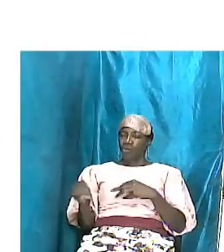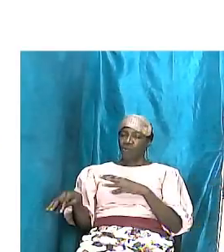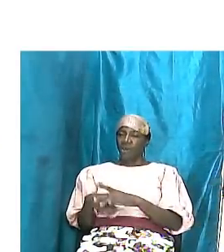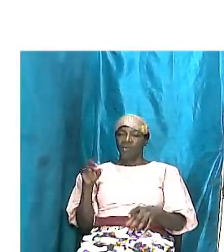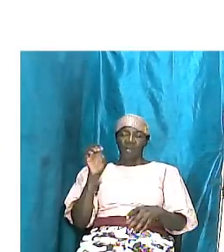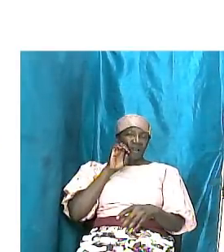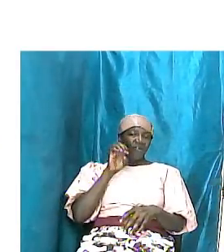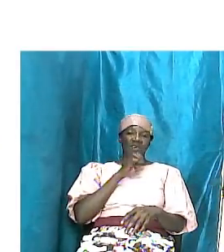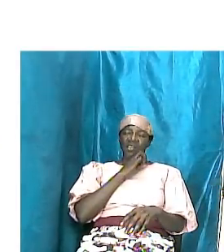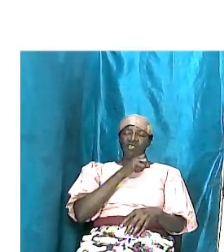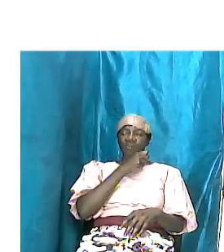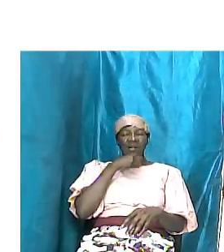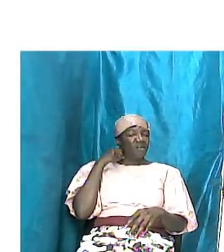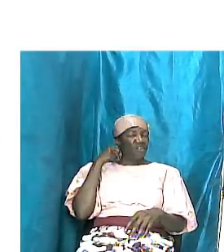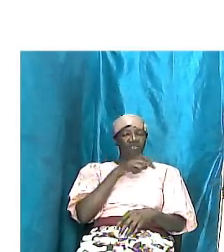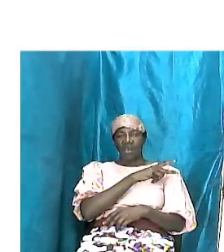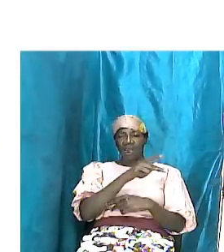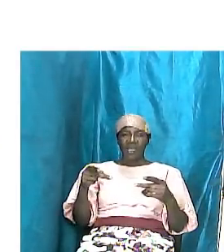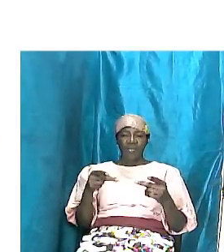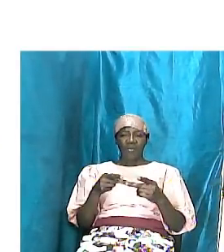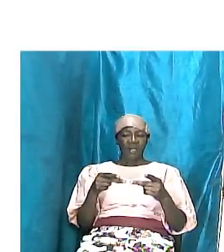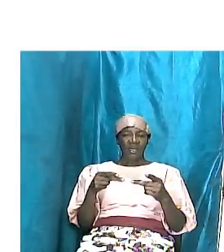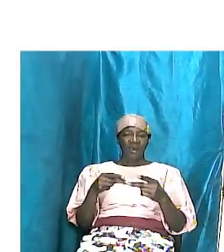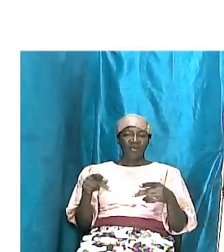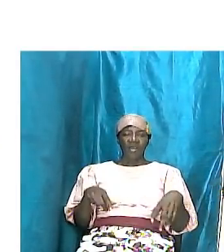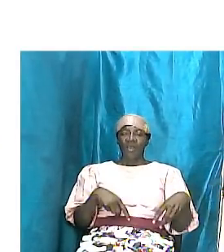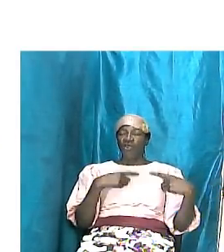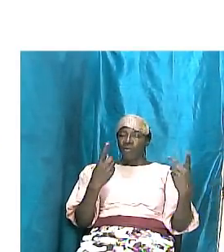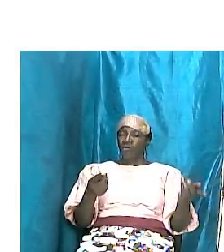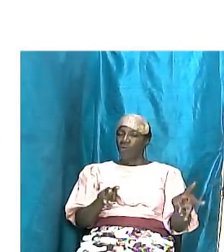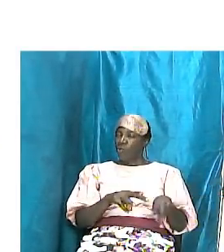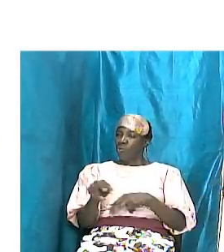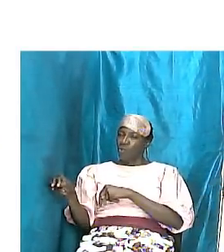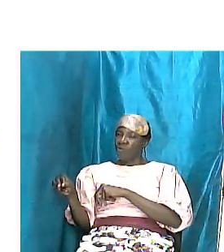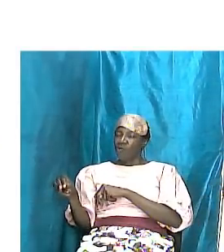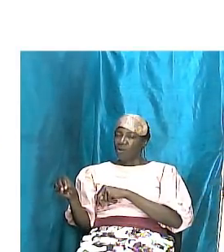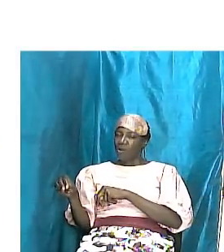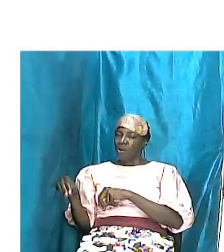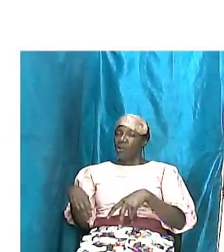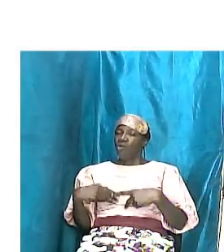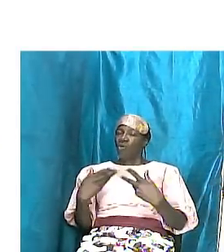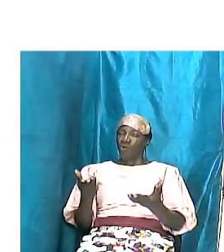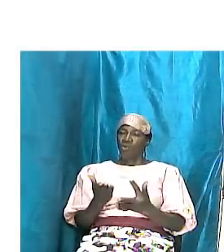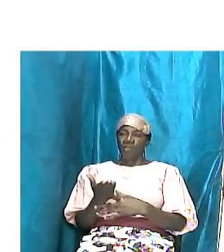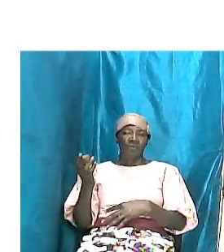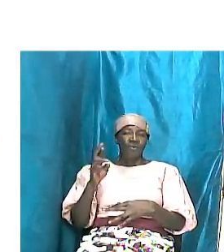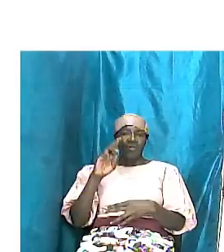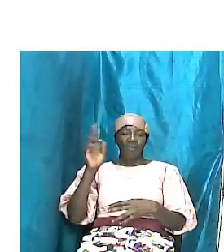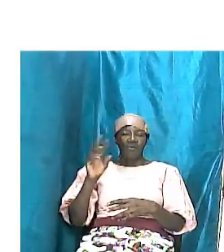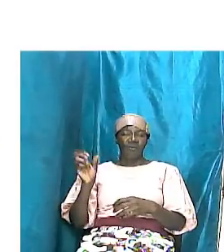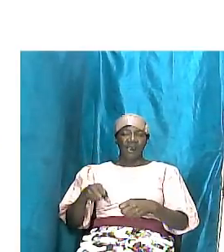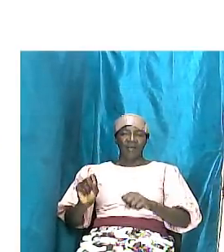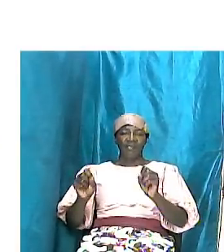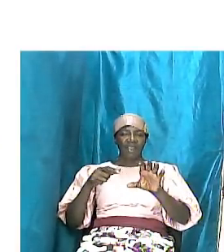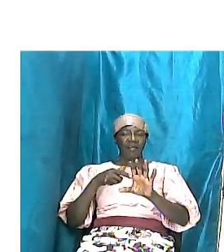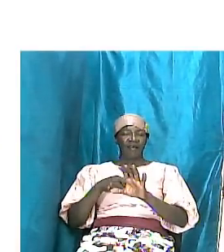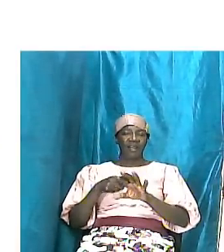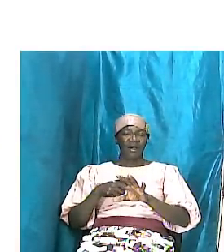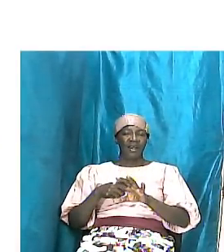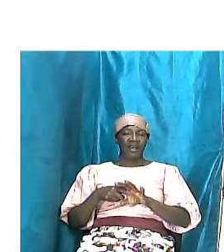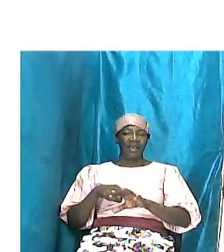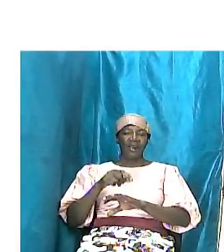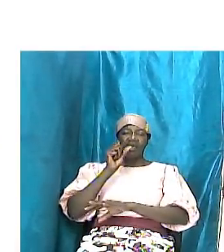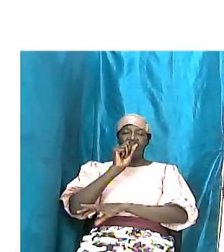and the wilderness to go over into the new land that God had given them, they had to go through the Red Sea. It started in the evening and